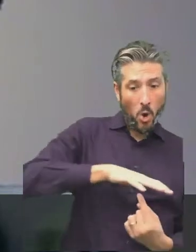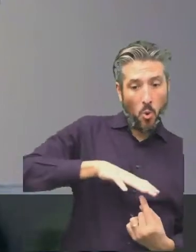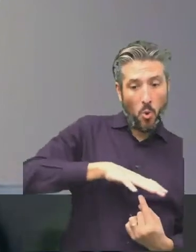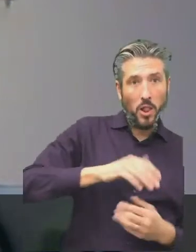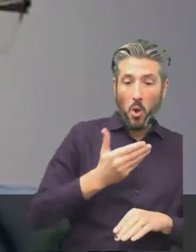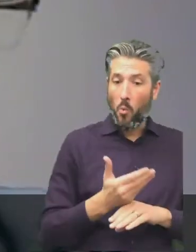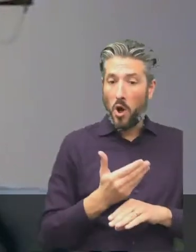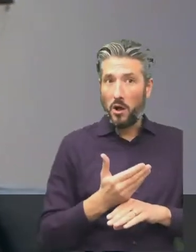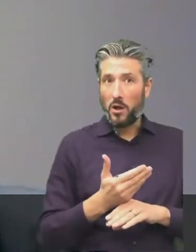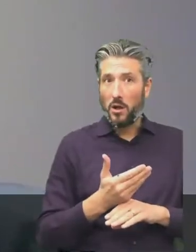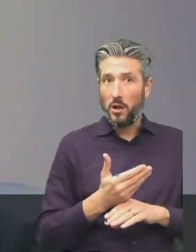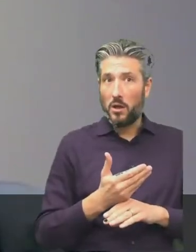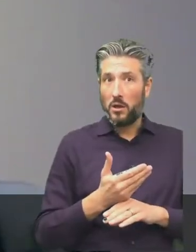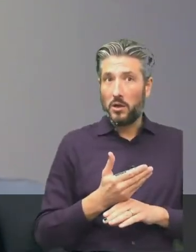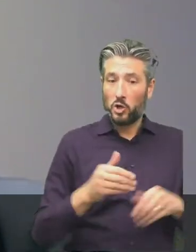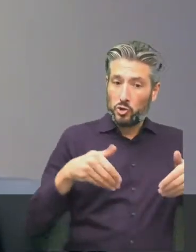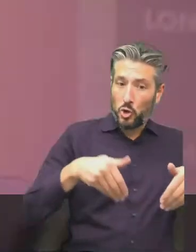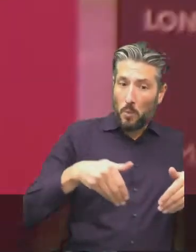centres? Thank you.